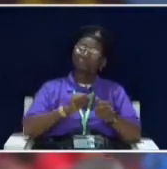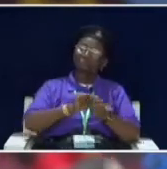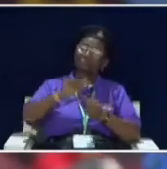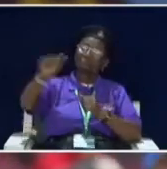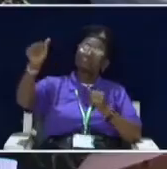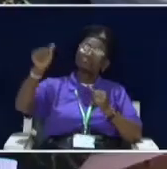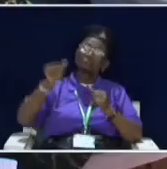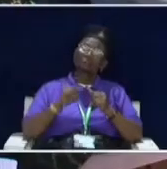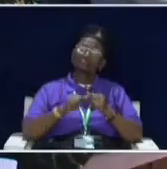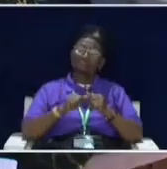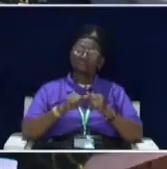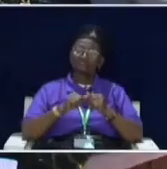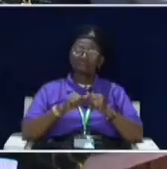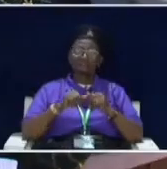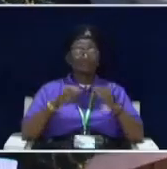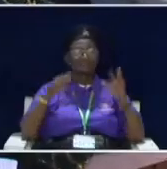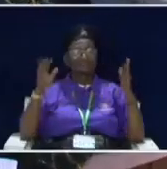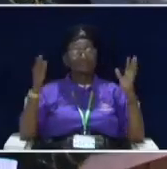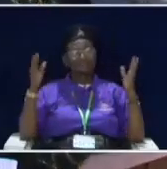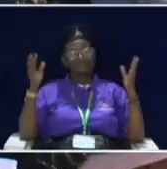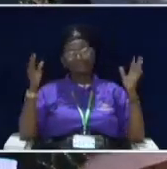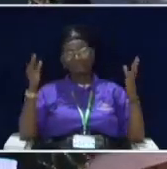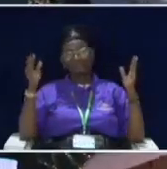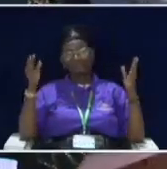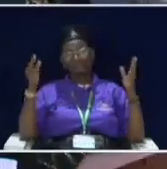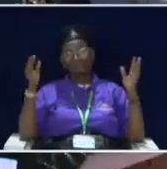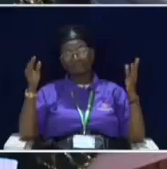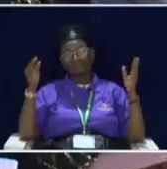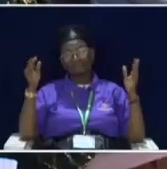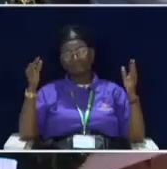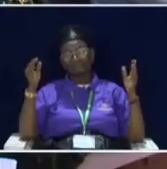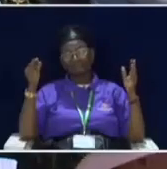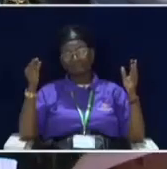passed. Lona kan bi omiran akoja.